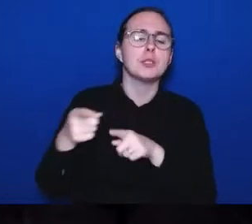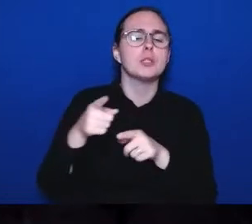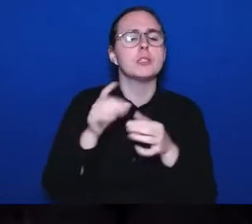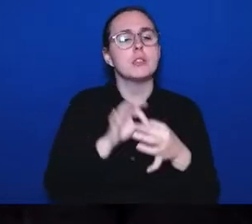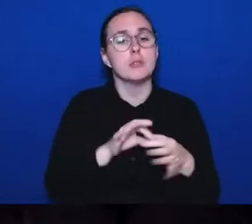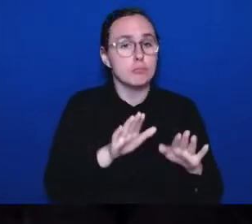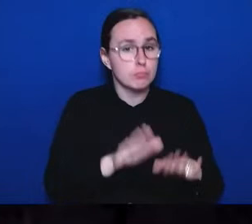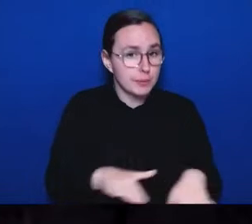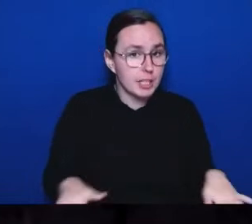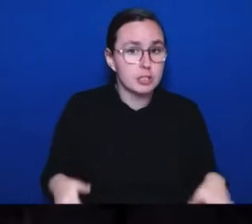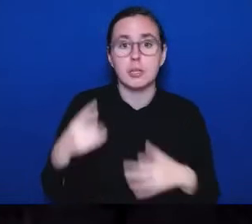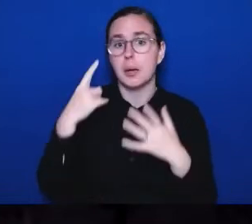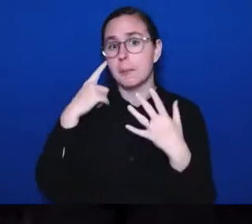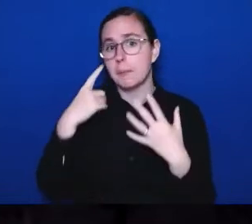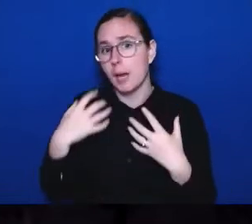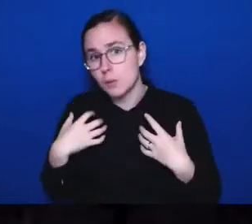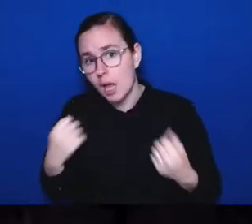again, like